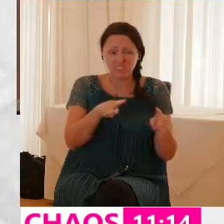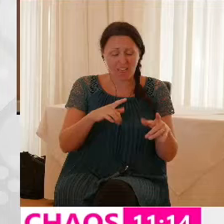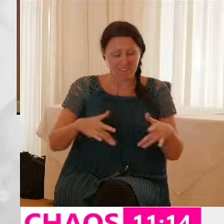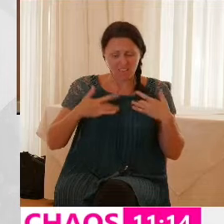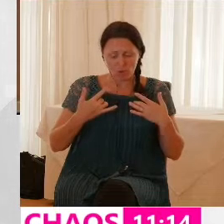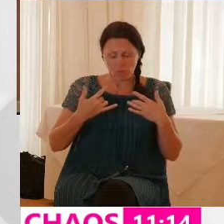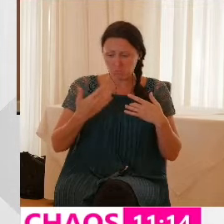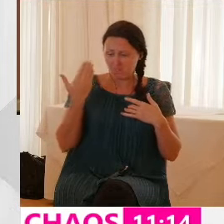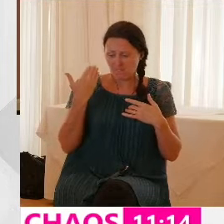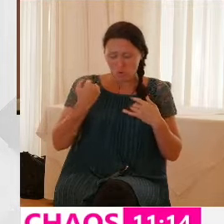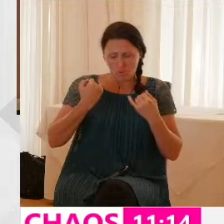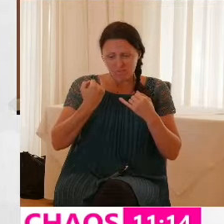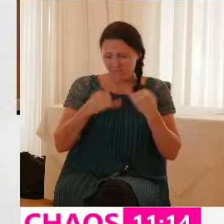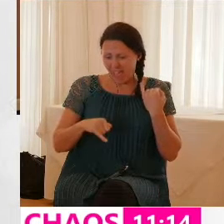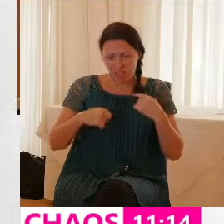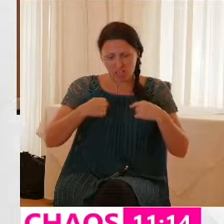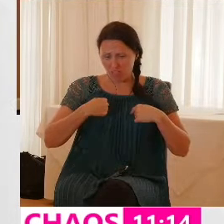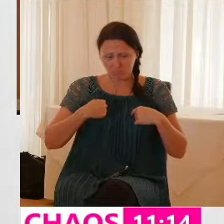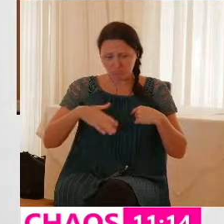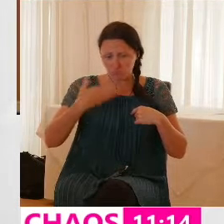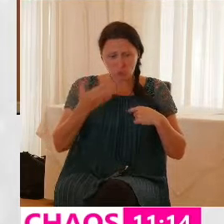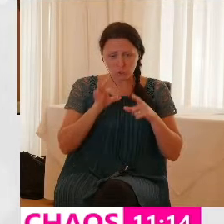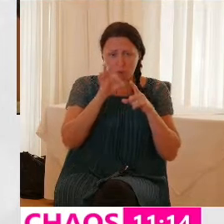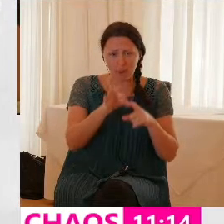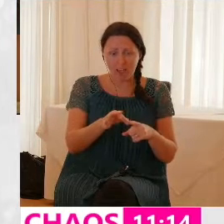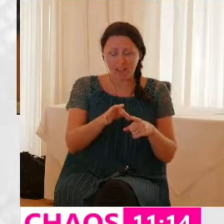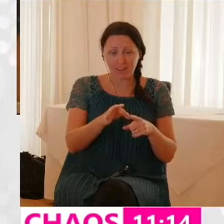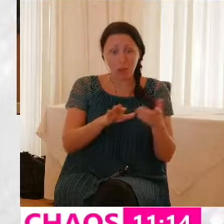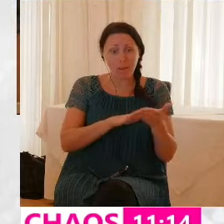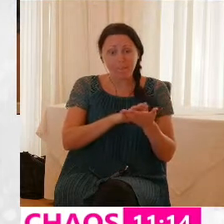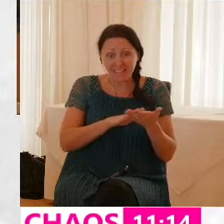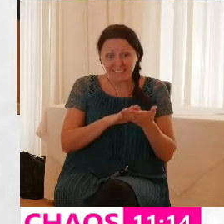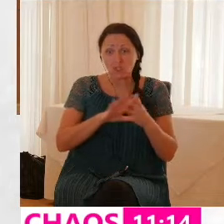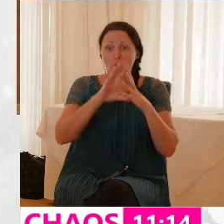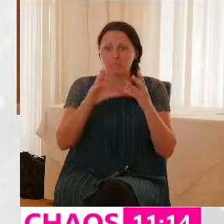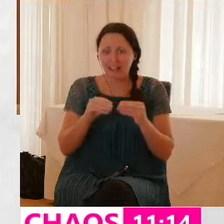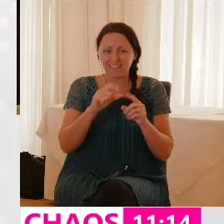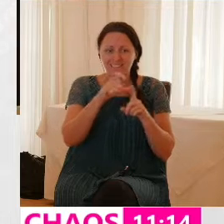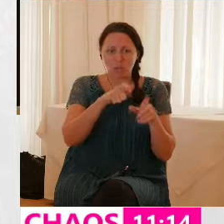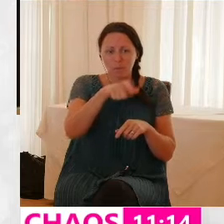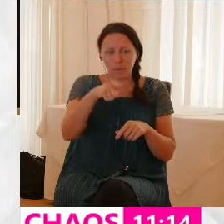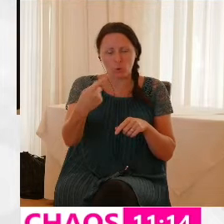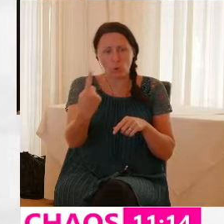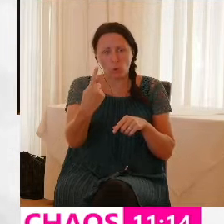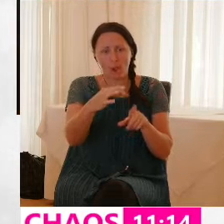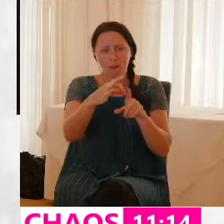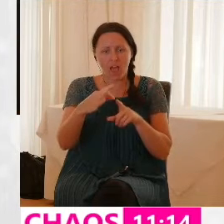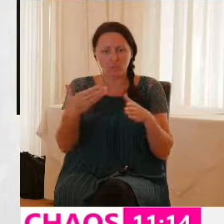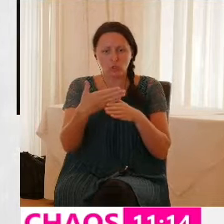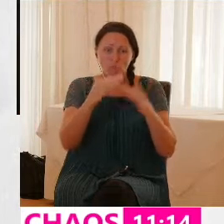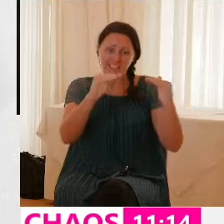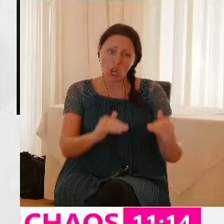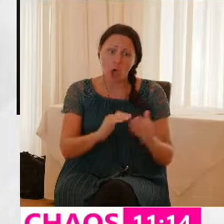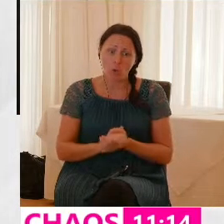failed. Lack of motivation to apply means number of people who are applying for the job, disabled people, is low. Rate of disabled